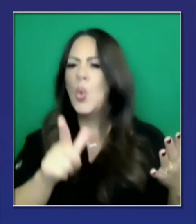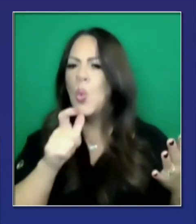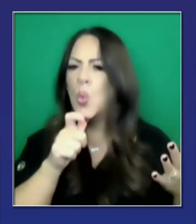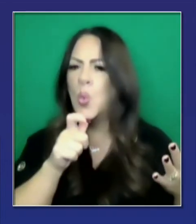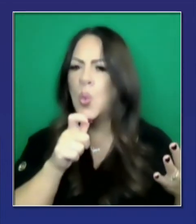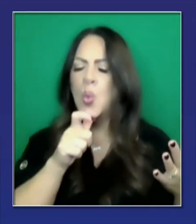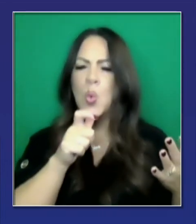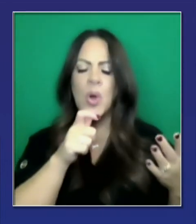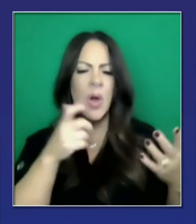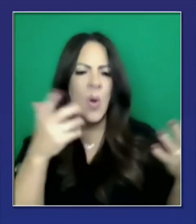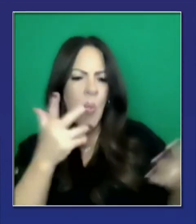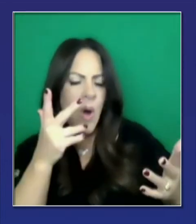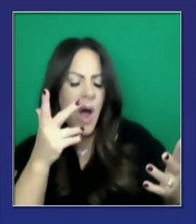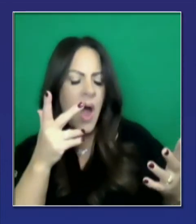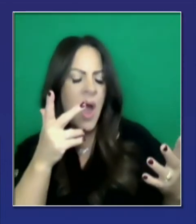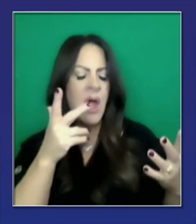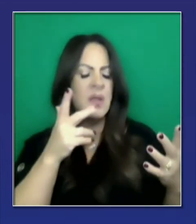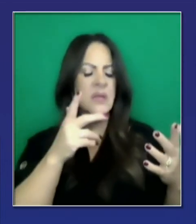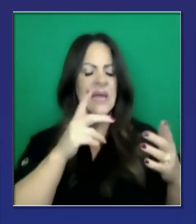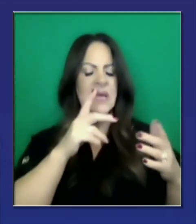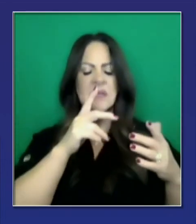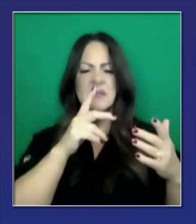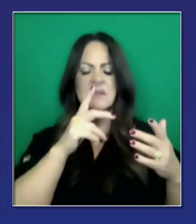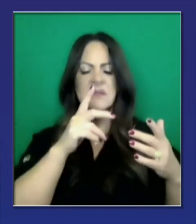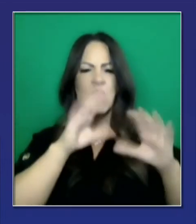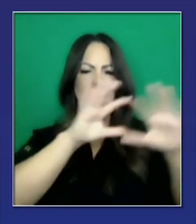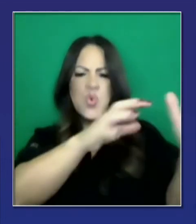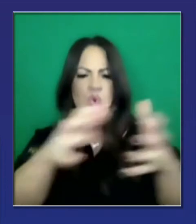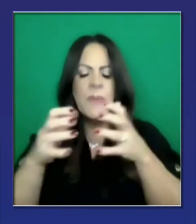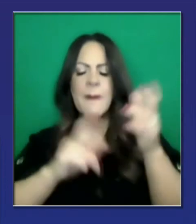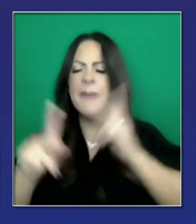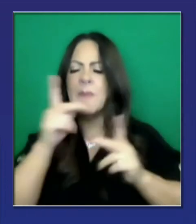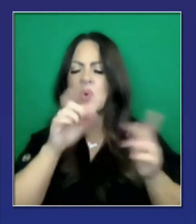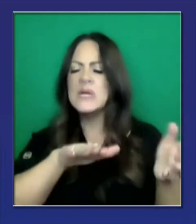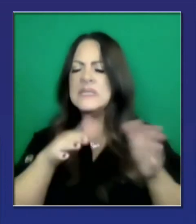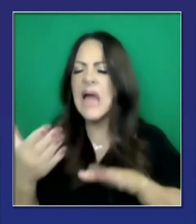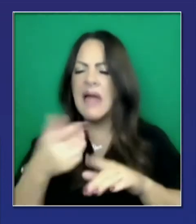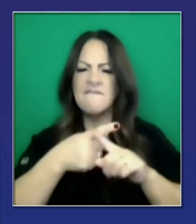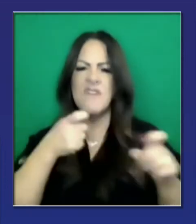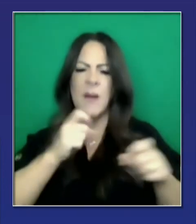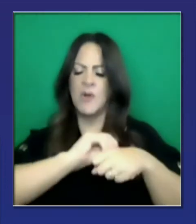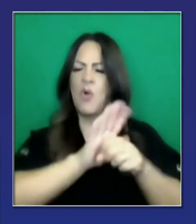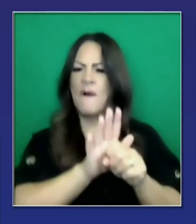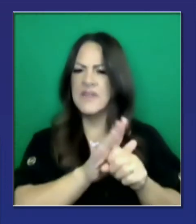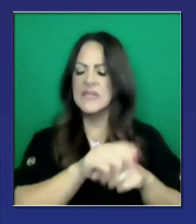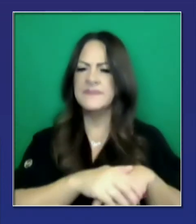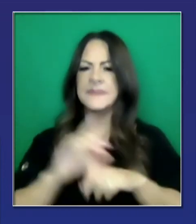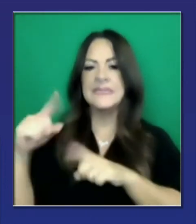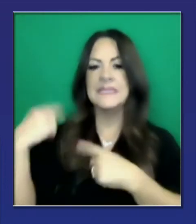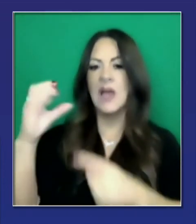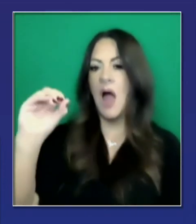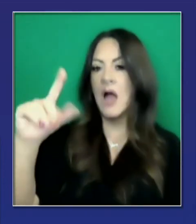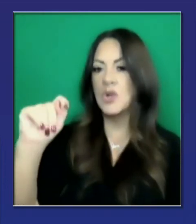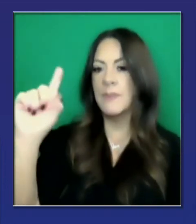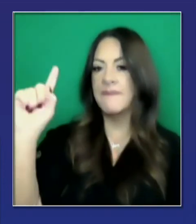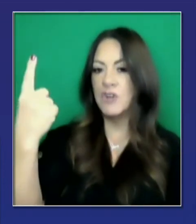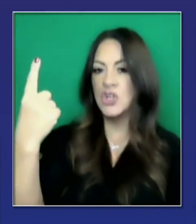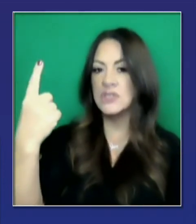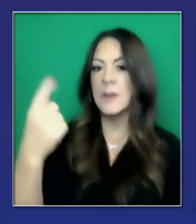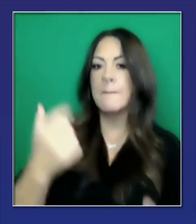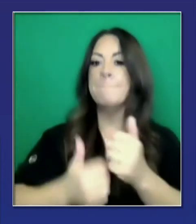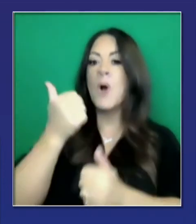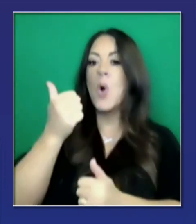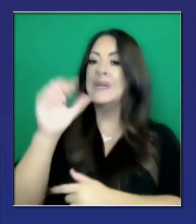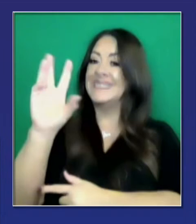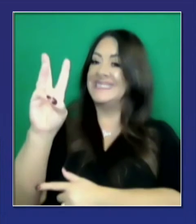most impacted in terms of morbidity and mortality. Here you see just from October 1st, 65% of the ICU